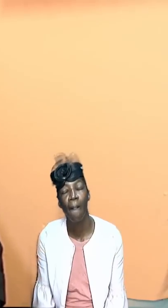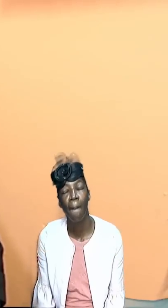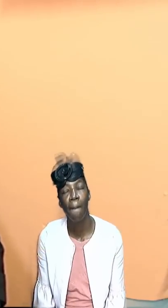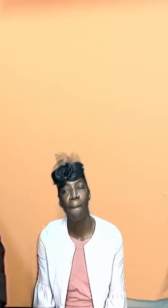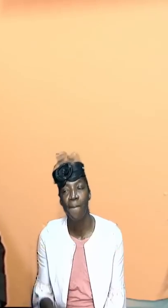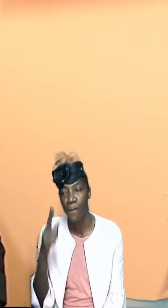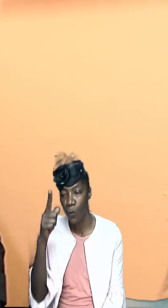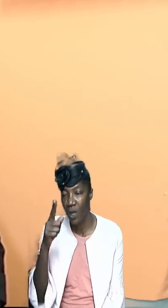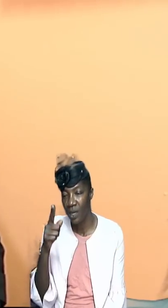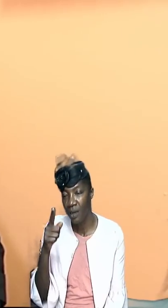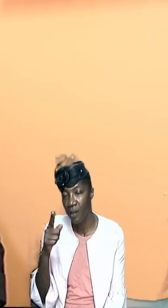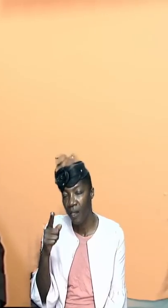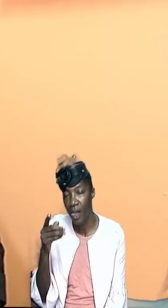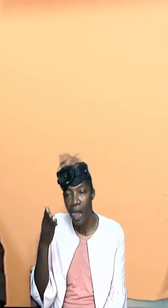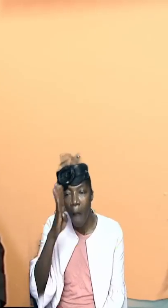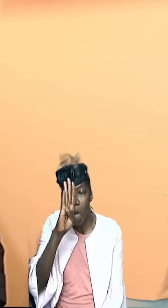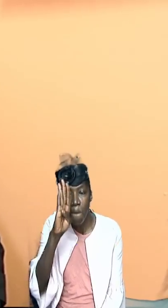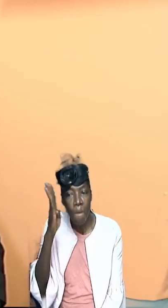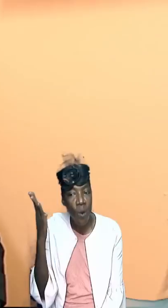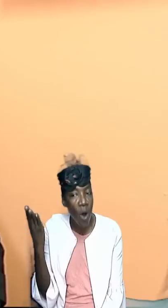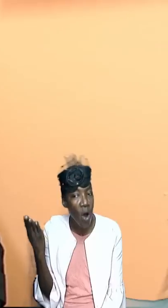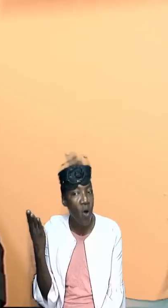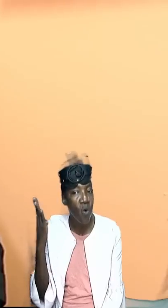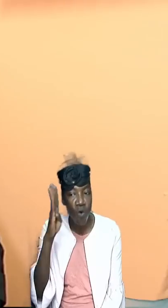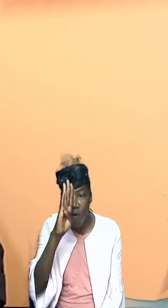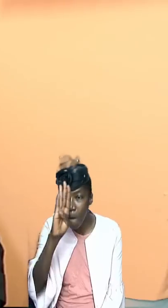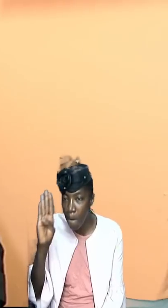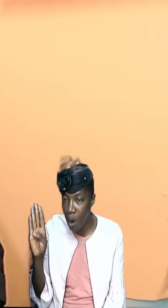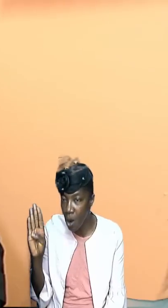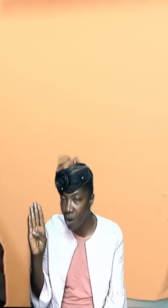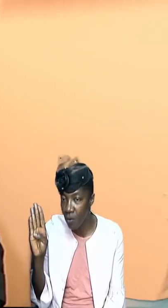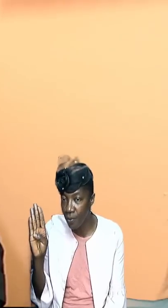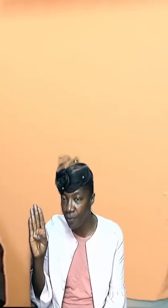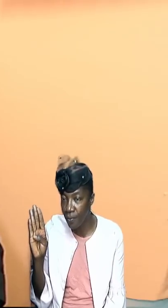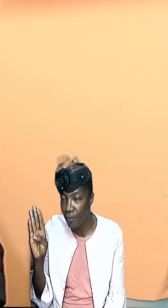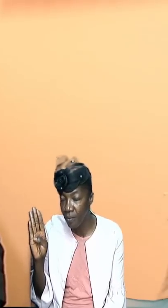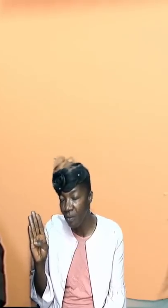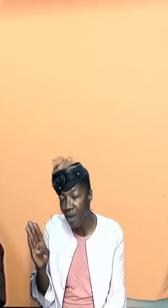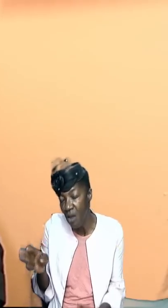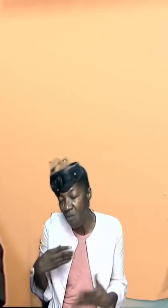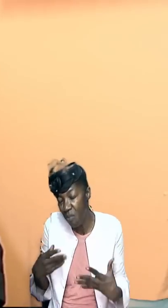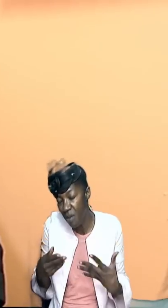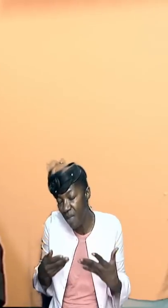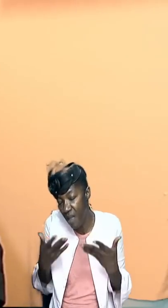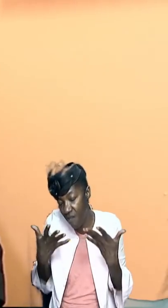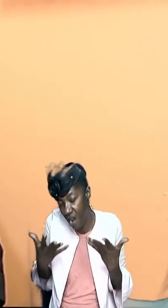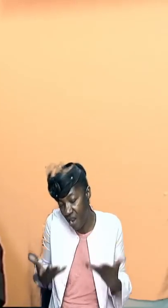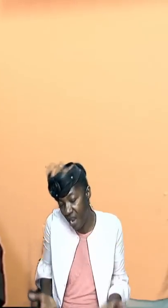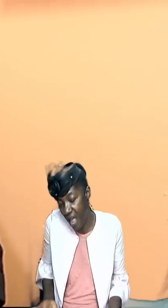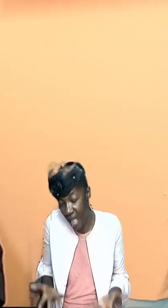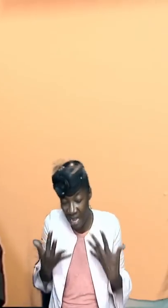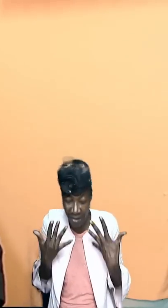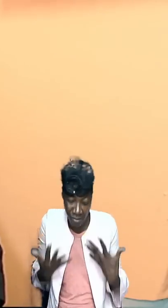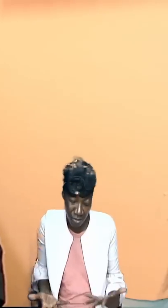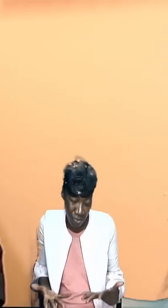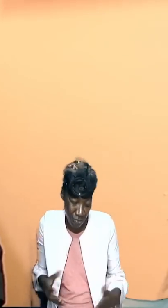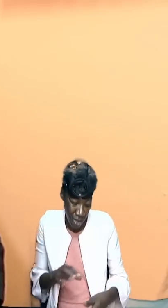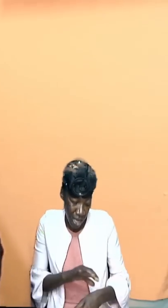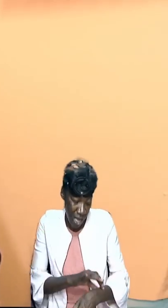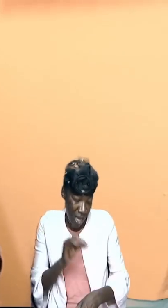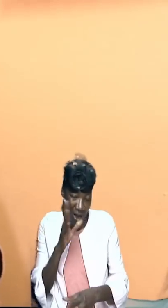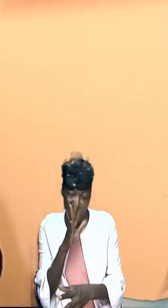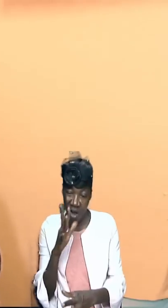One can be brown, one can have light brown complexion, one could be